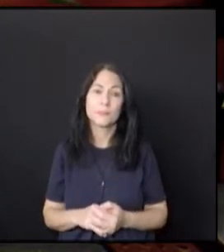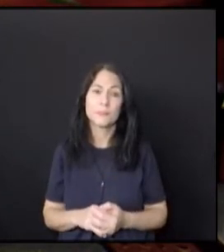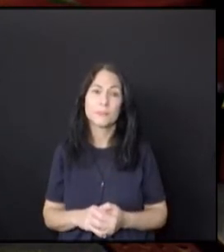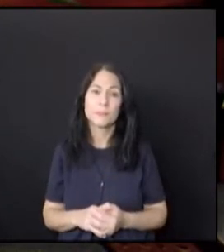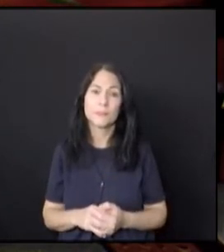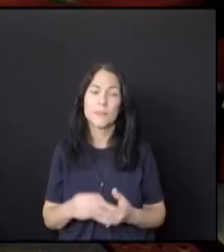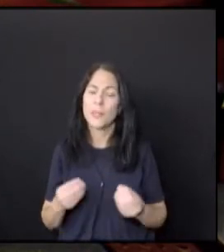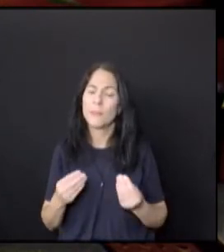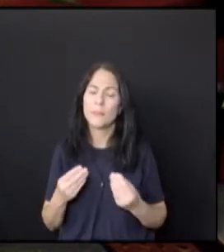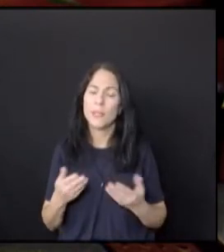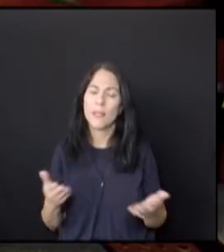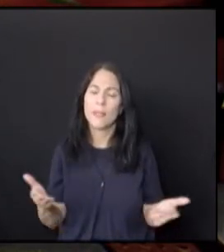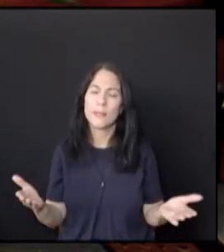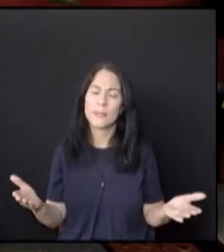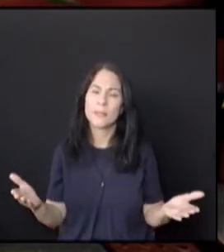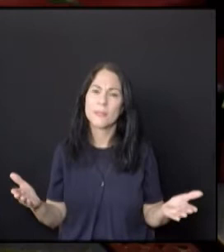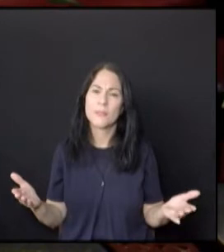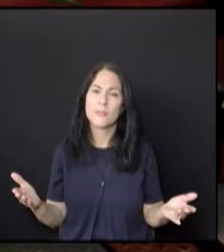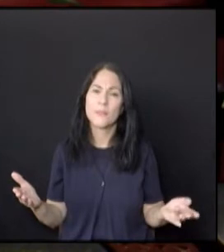So many things.